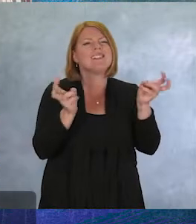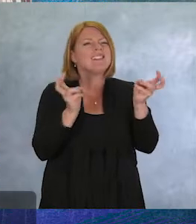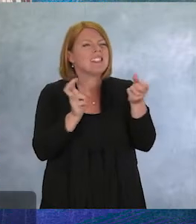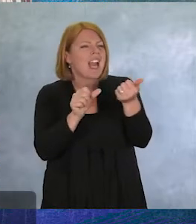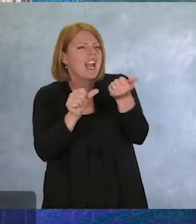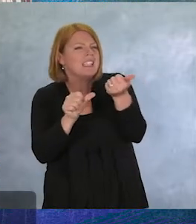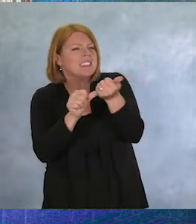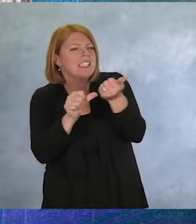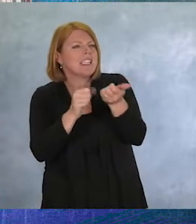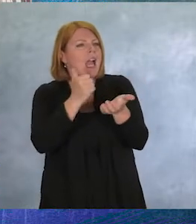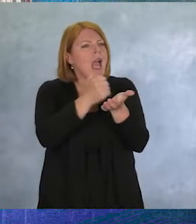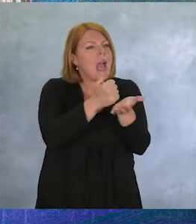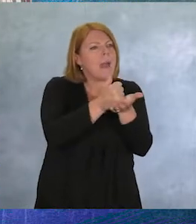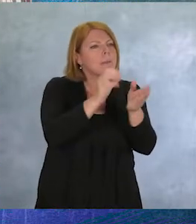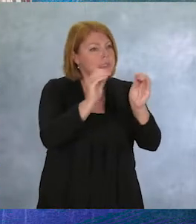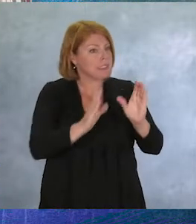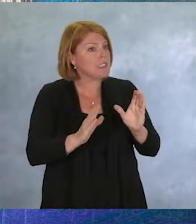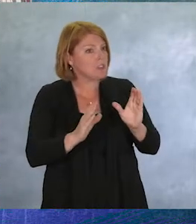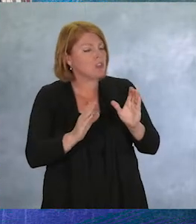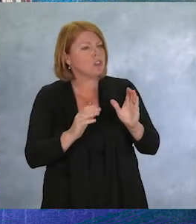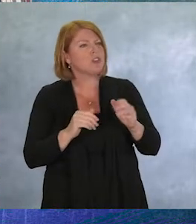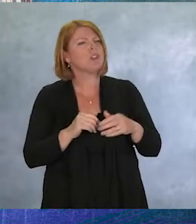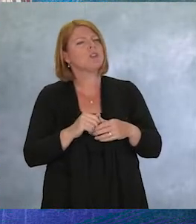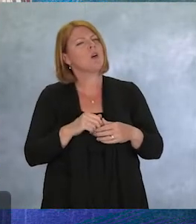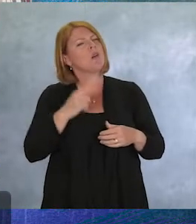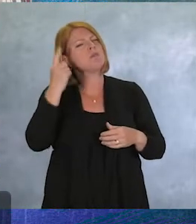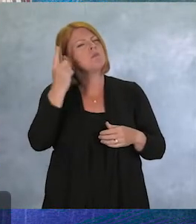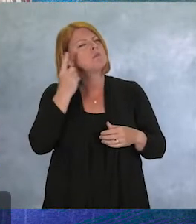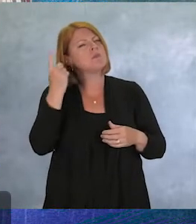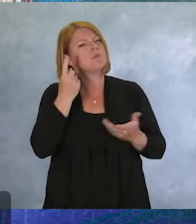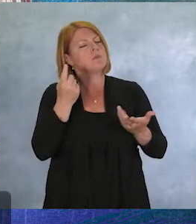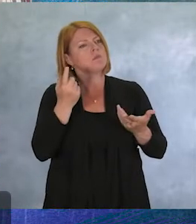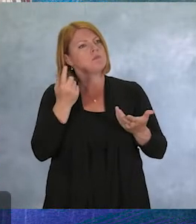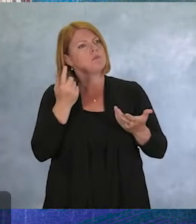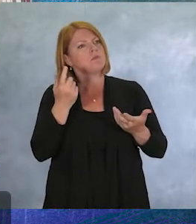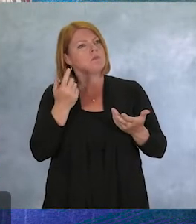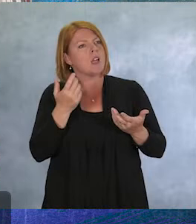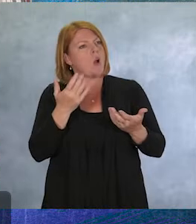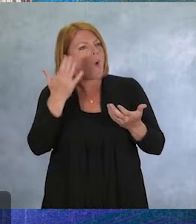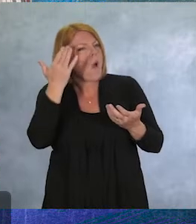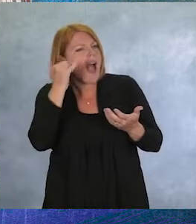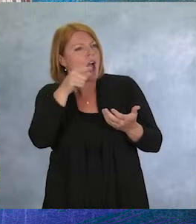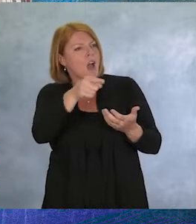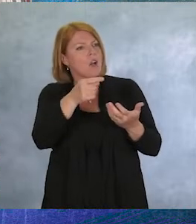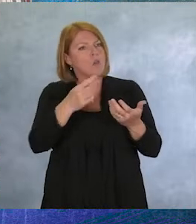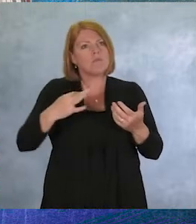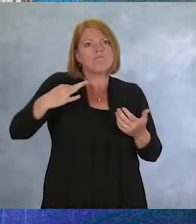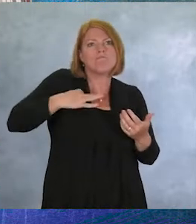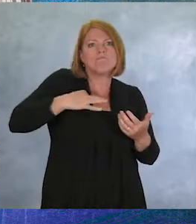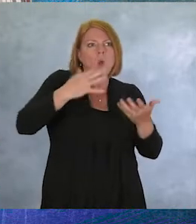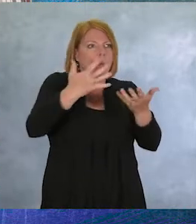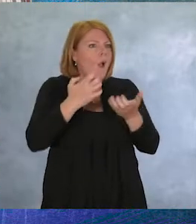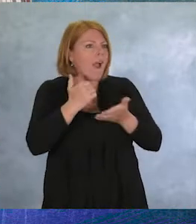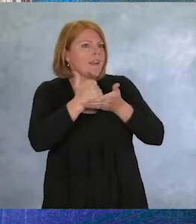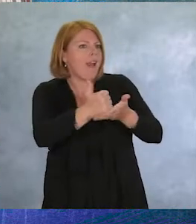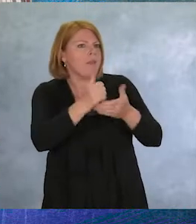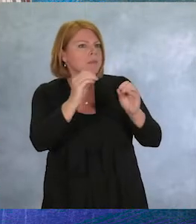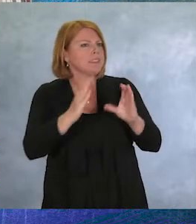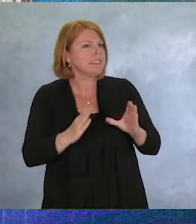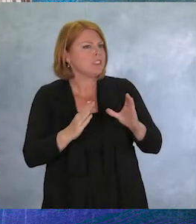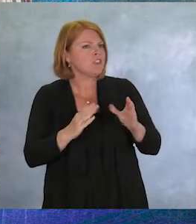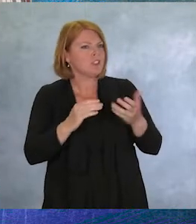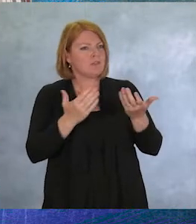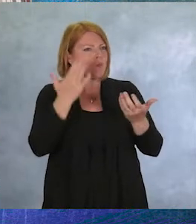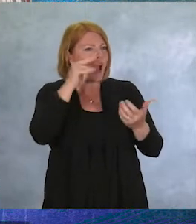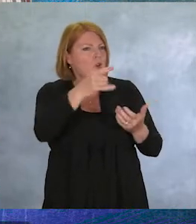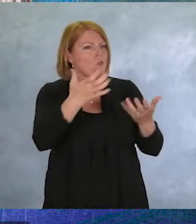your teachers. So I'm just curious. So like, what made you want to help your teachers out? Like, what made you want to volunteer in that way?